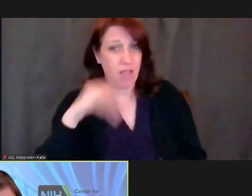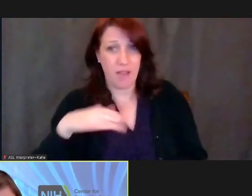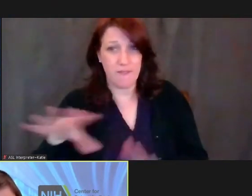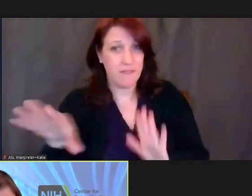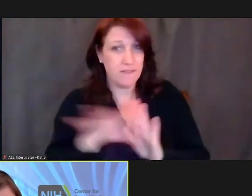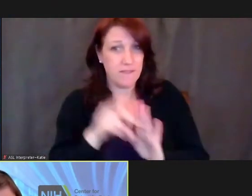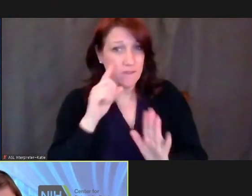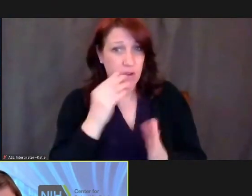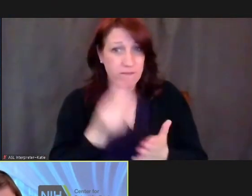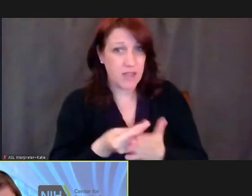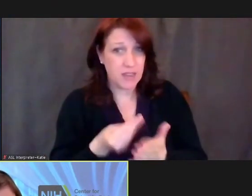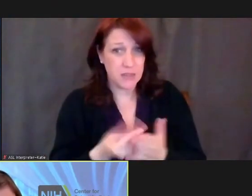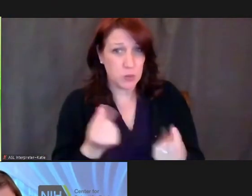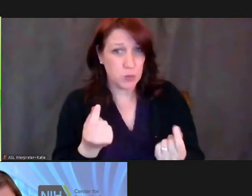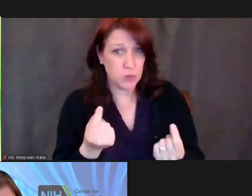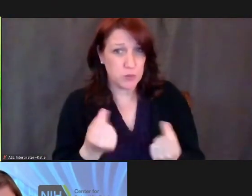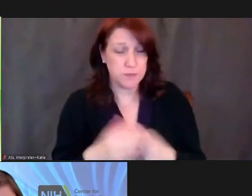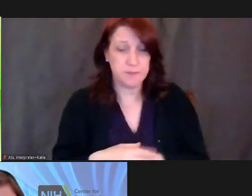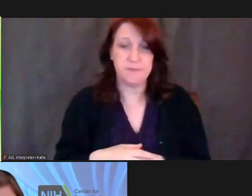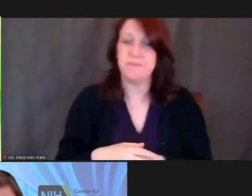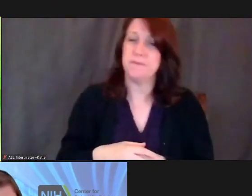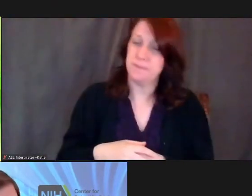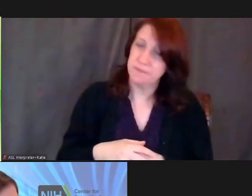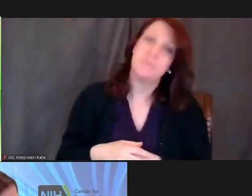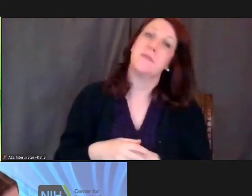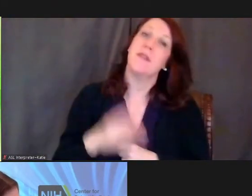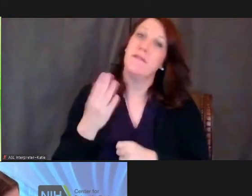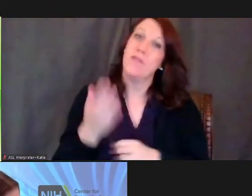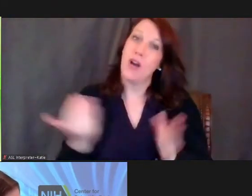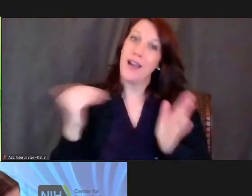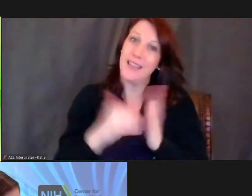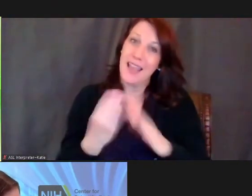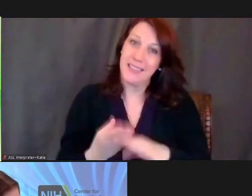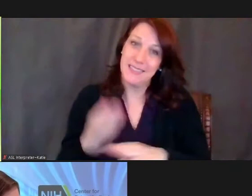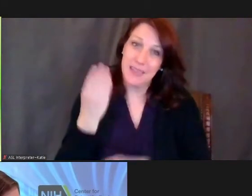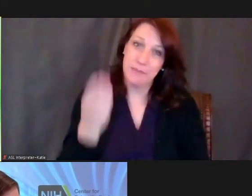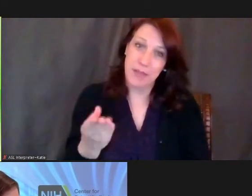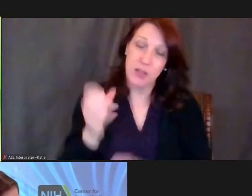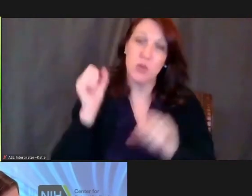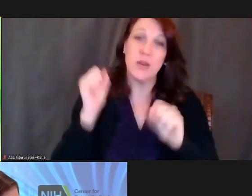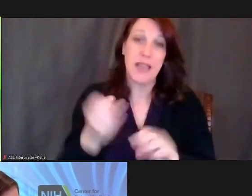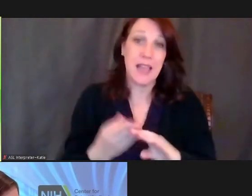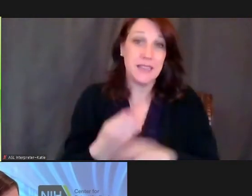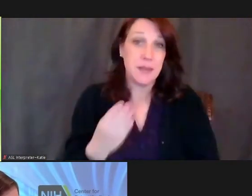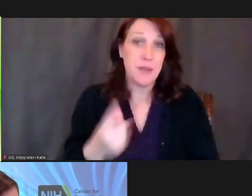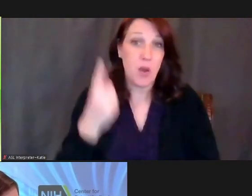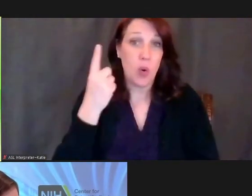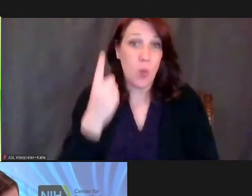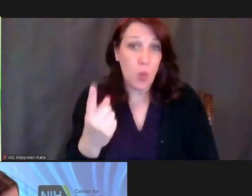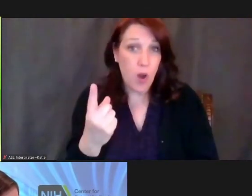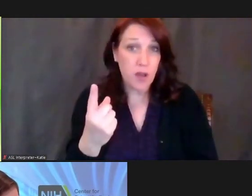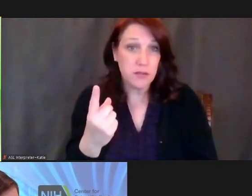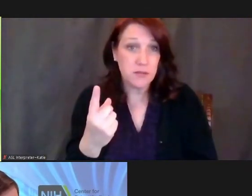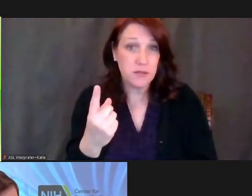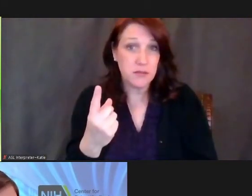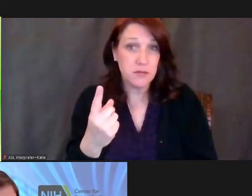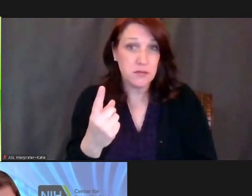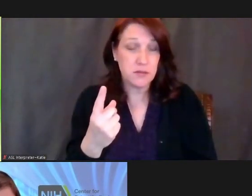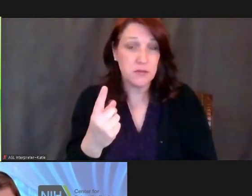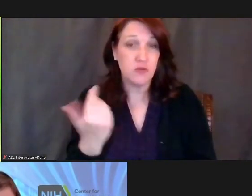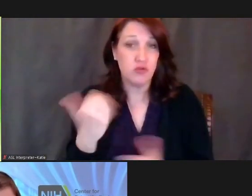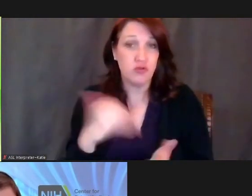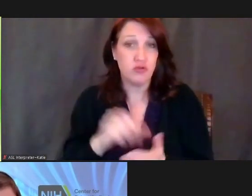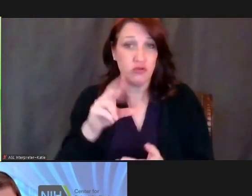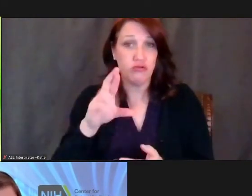funding? So as far as resubmission goes, you can submit one resubmission. You want to